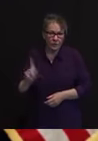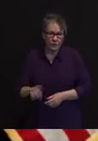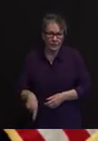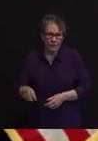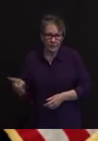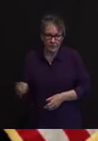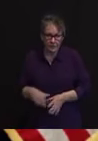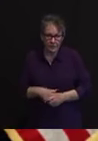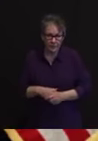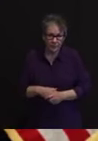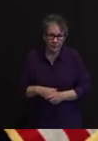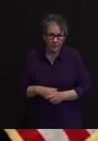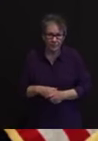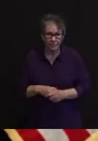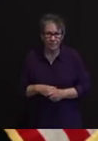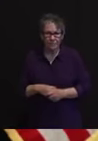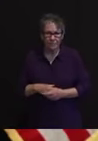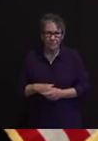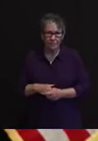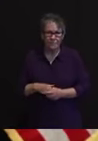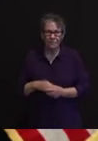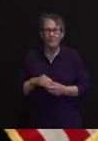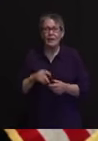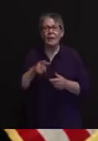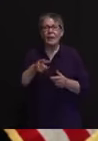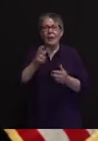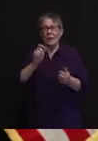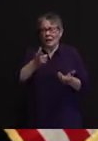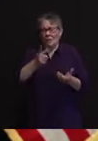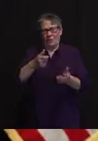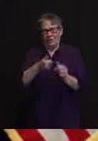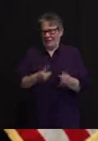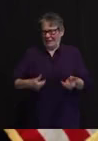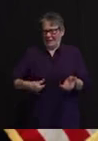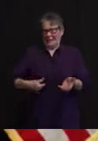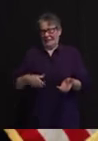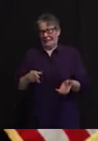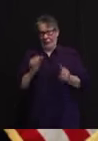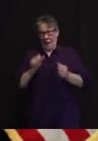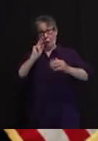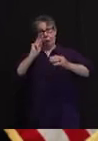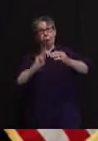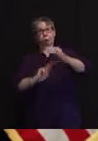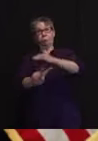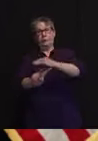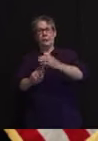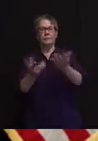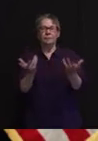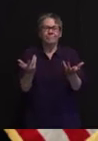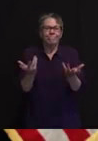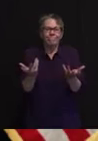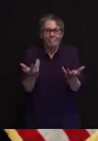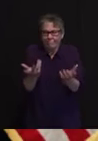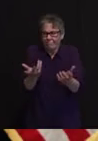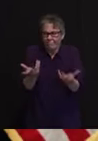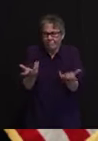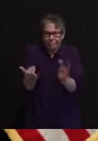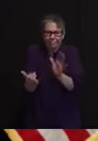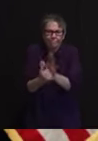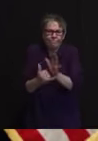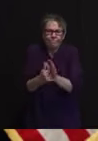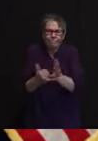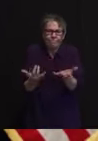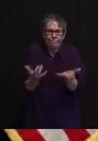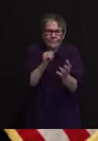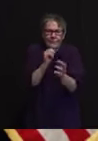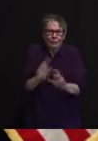confident that the region has the healthcare infrastructure in place that will allow us to be as nimble as we need to be. I just only